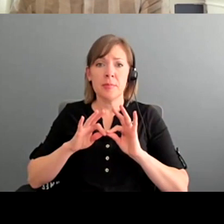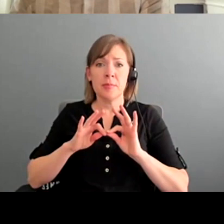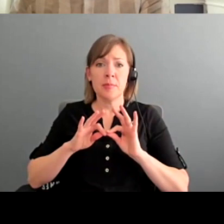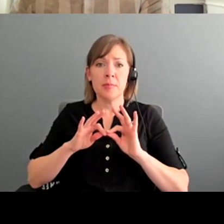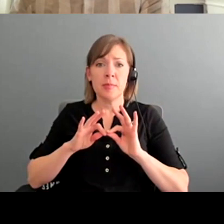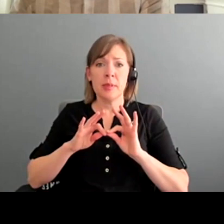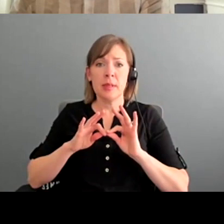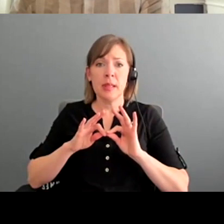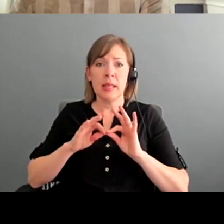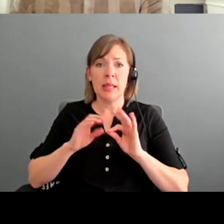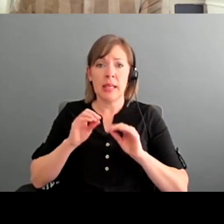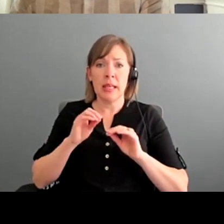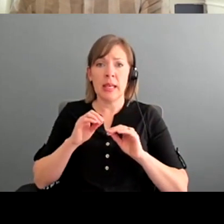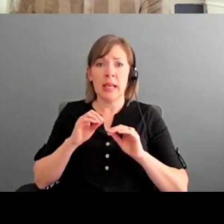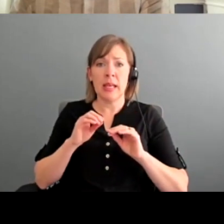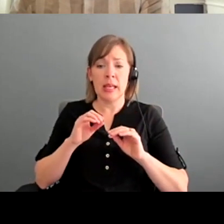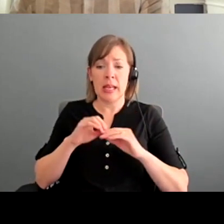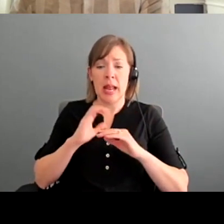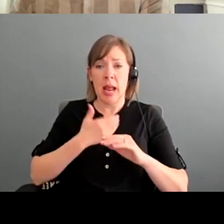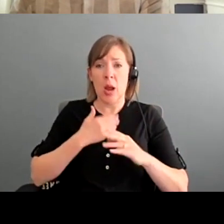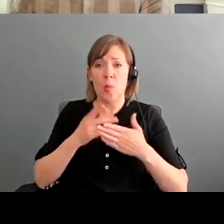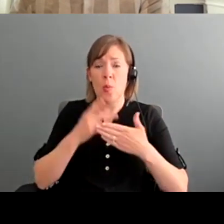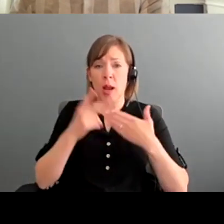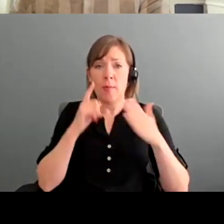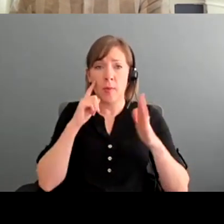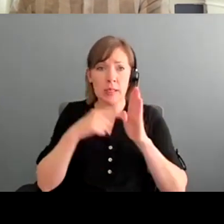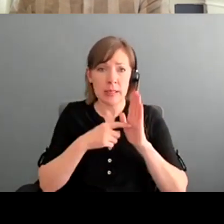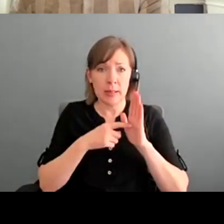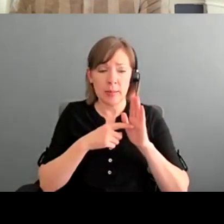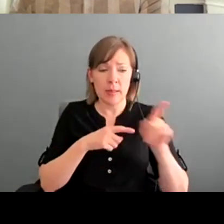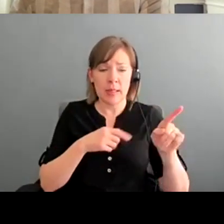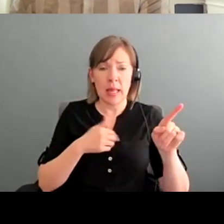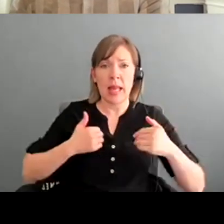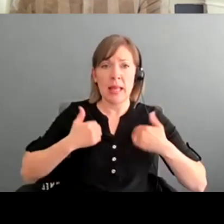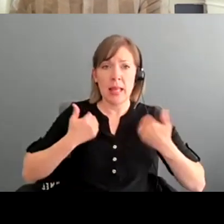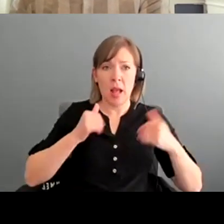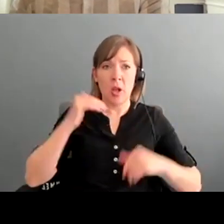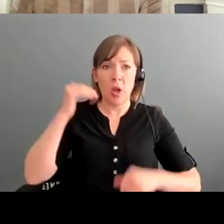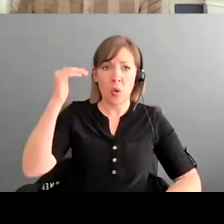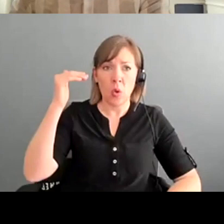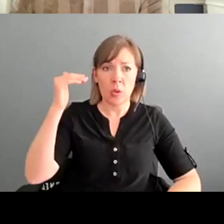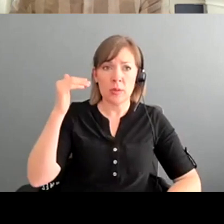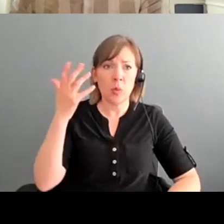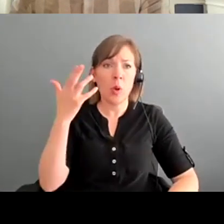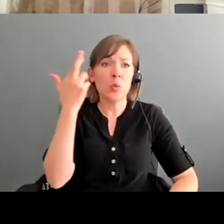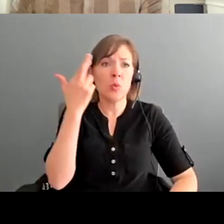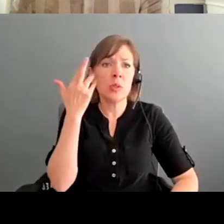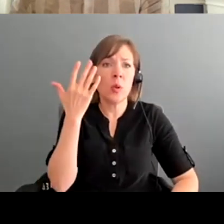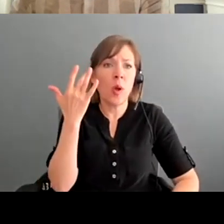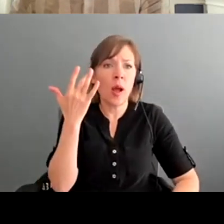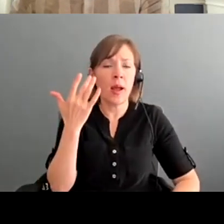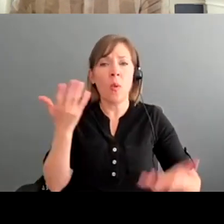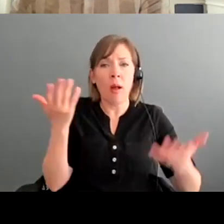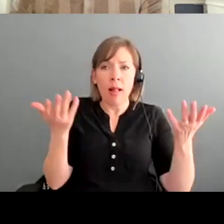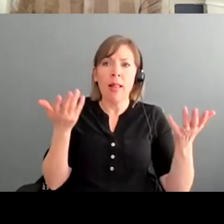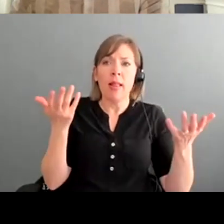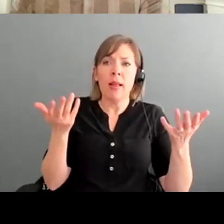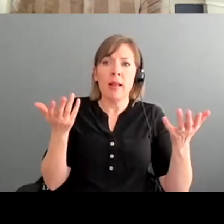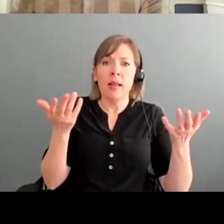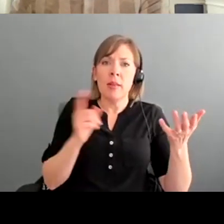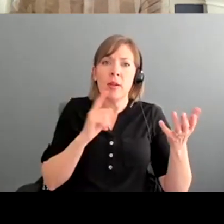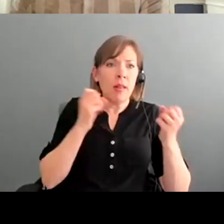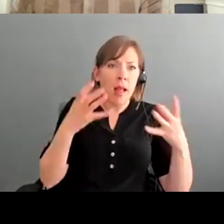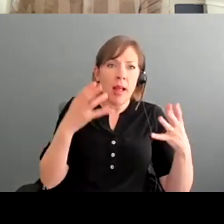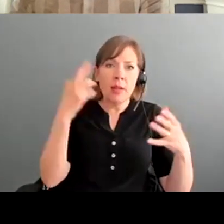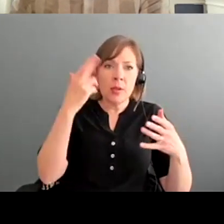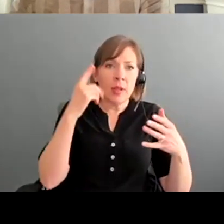in terms of, I mean, our program, for instance, is targeting young adults, right? What's the reason for that? Well, I mean, there's lots of reasons